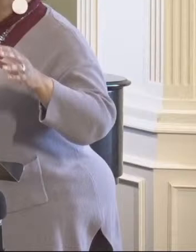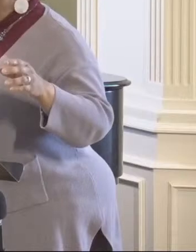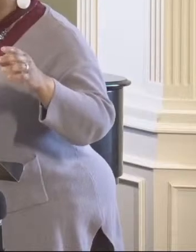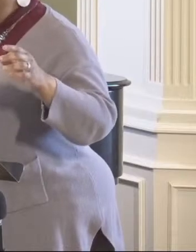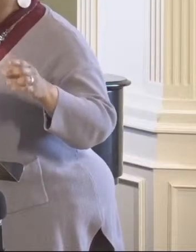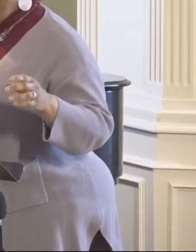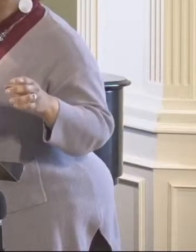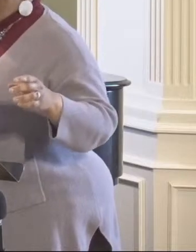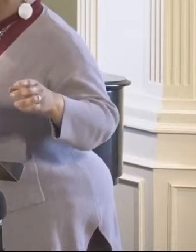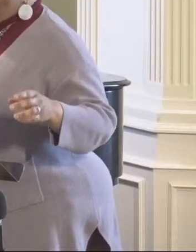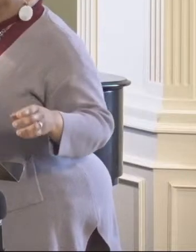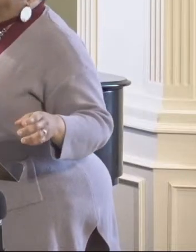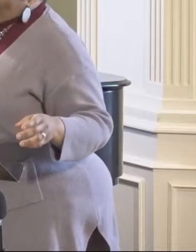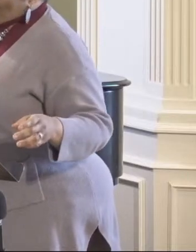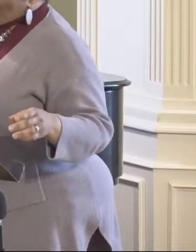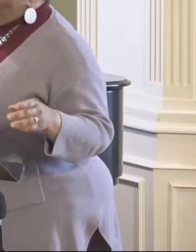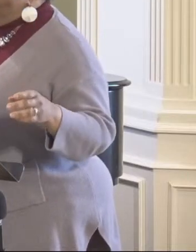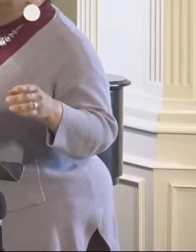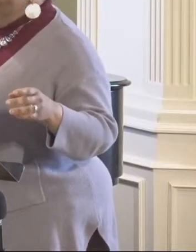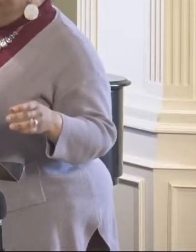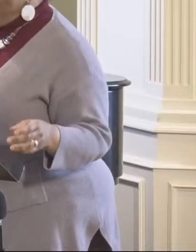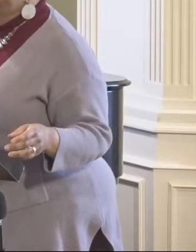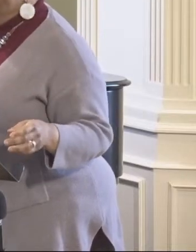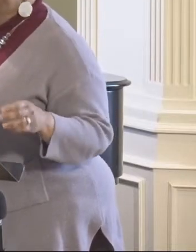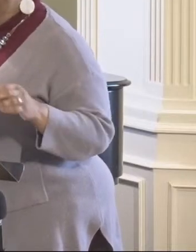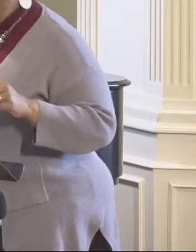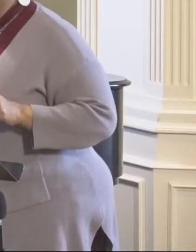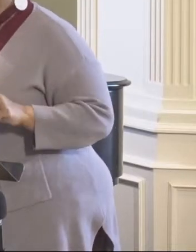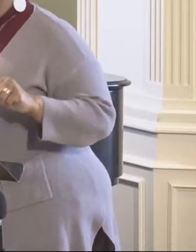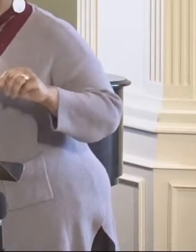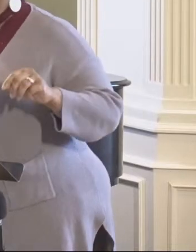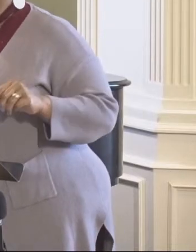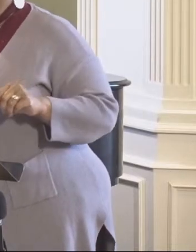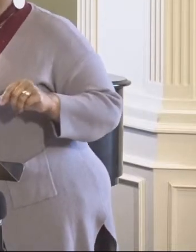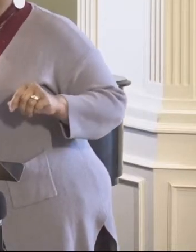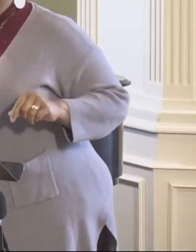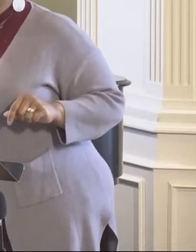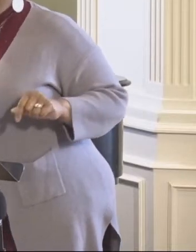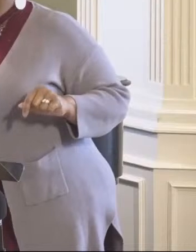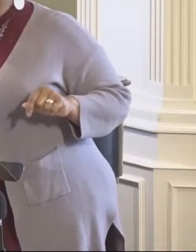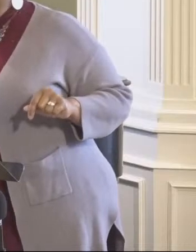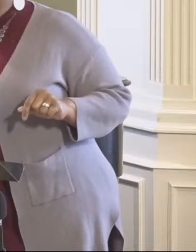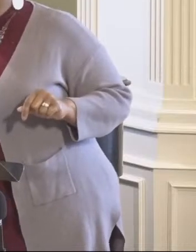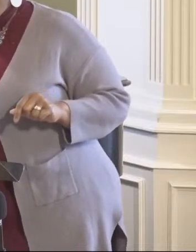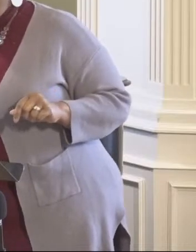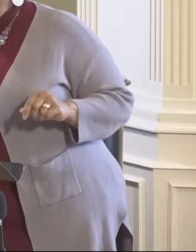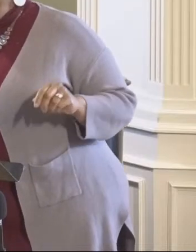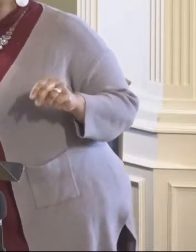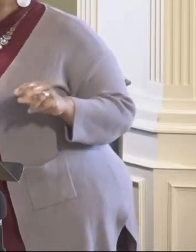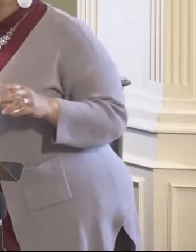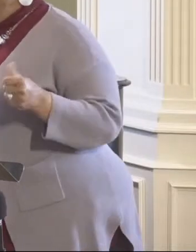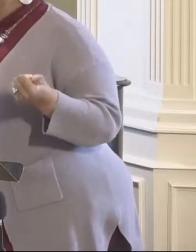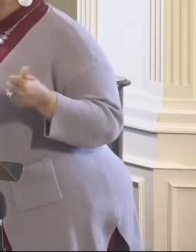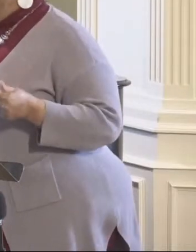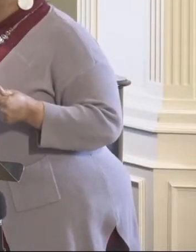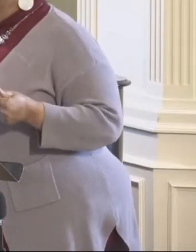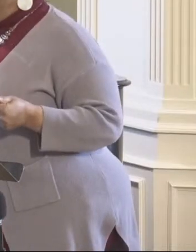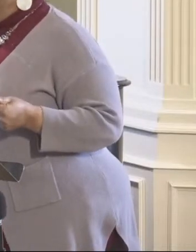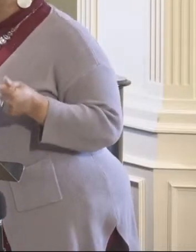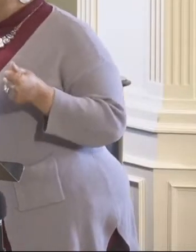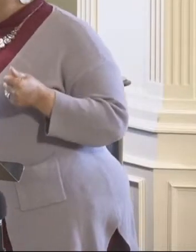give it everything you got. It don't mean a thing if it ain't got that swing.